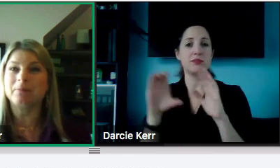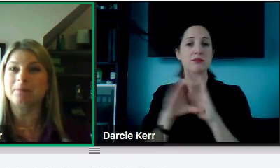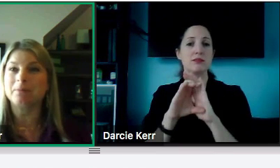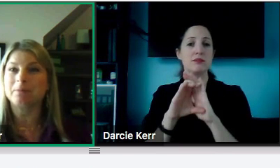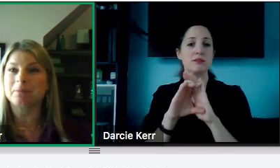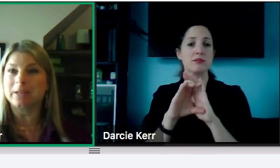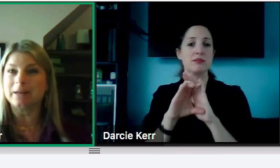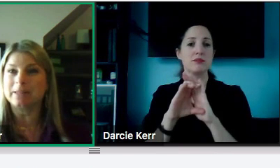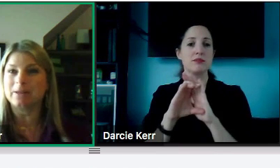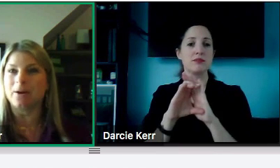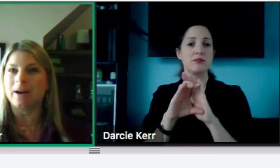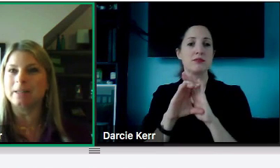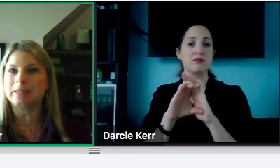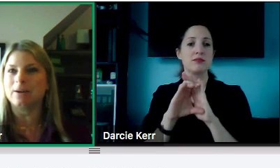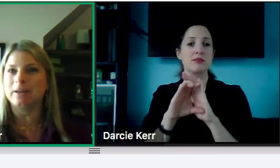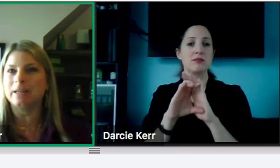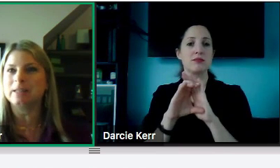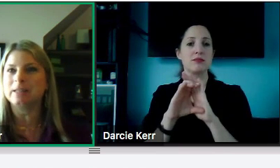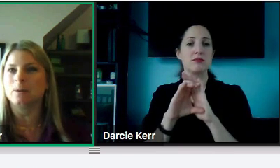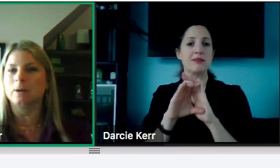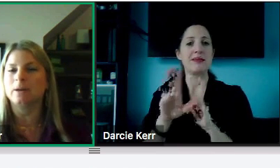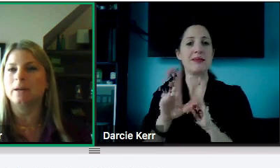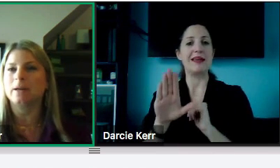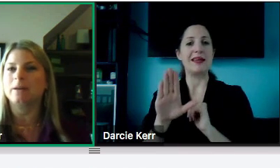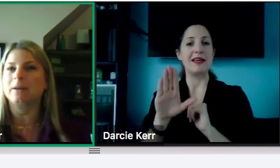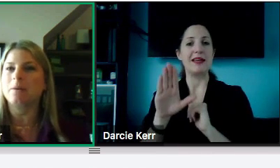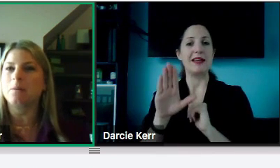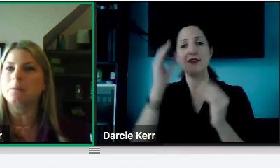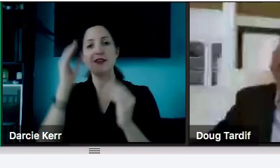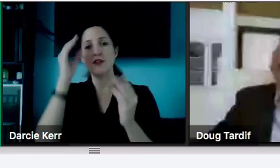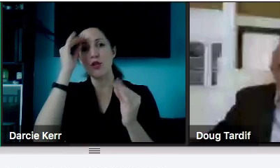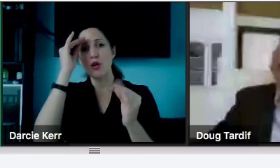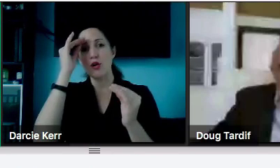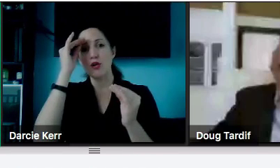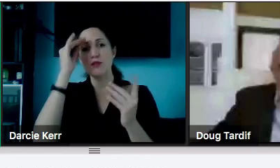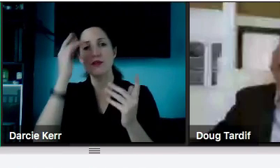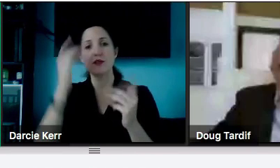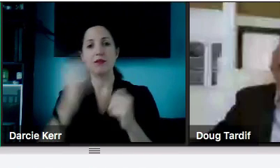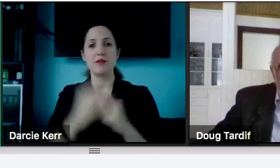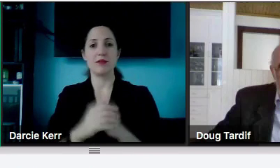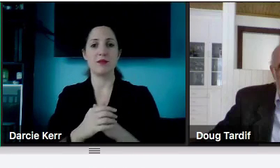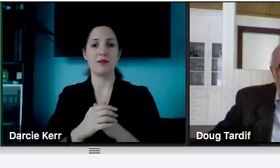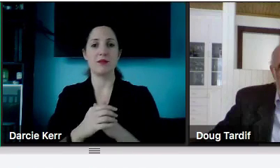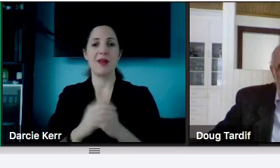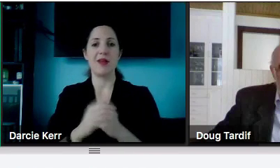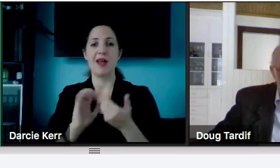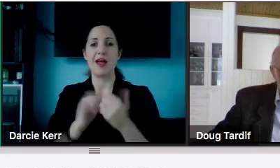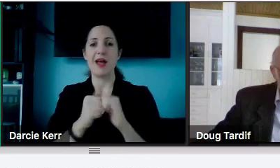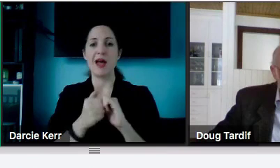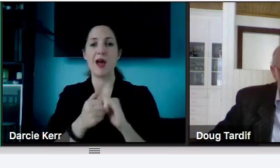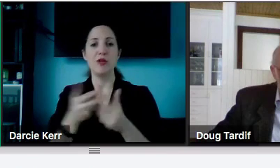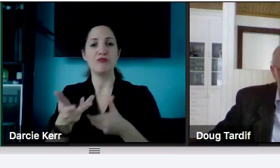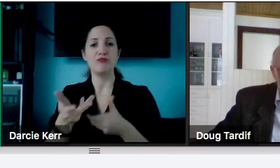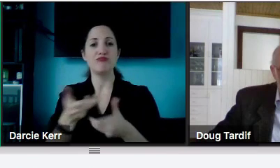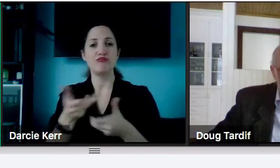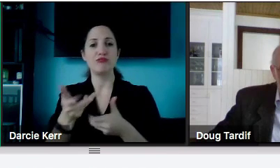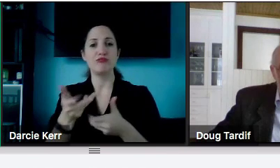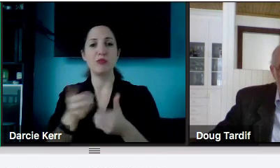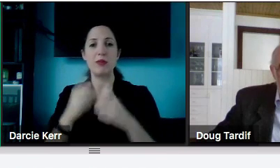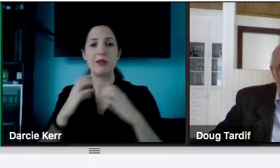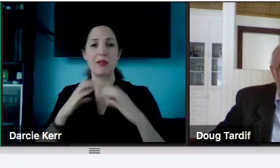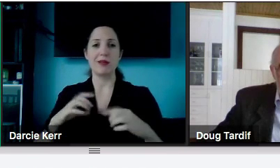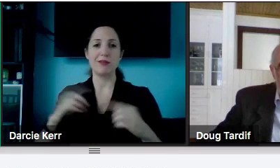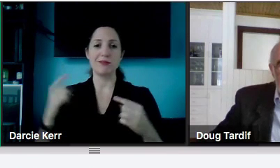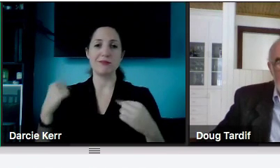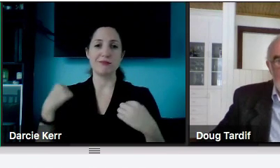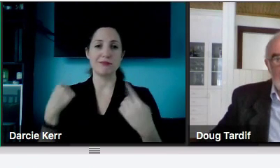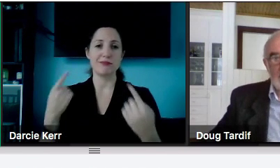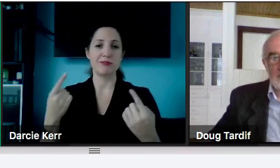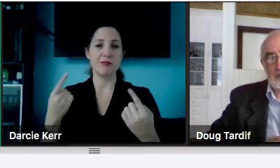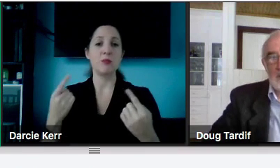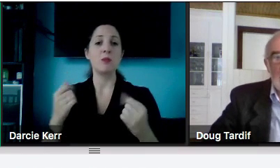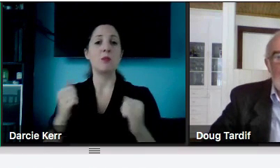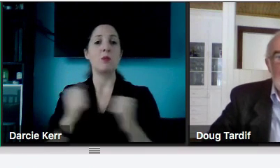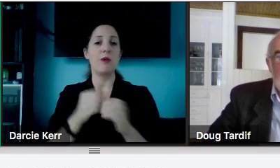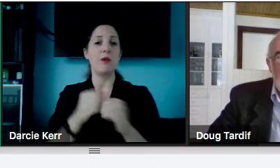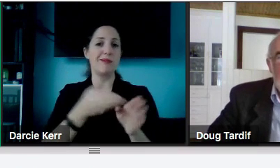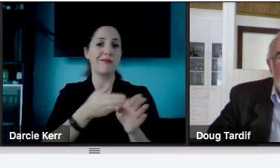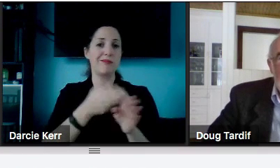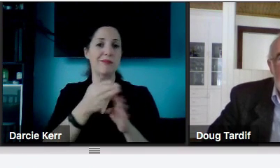of Doug's thoughts on his work serving clients in the business abilities program.